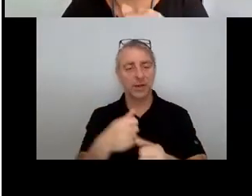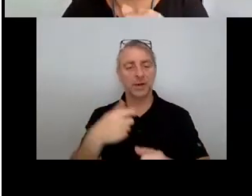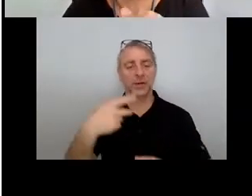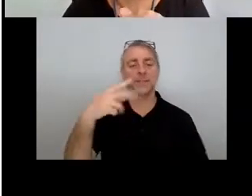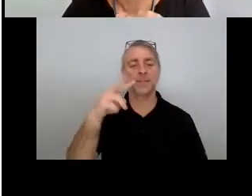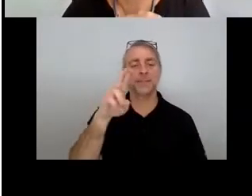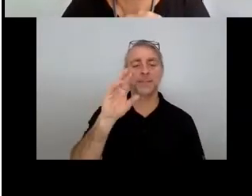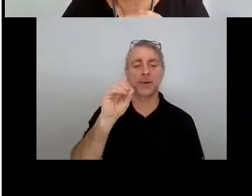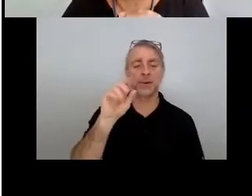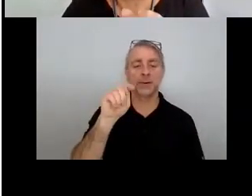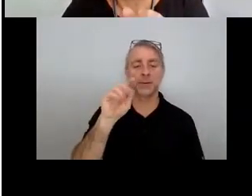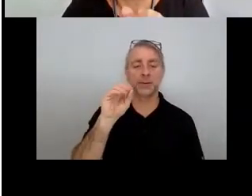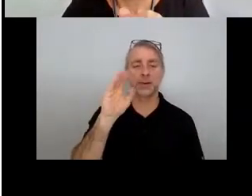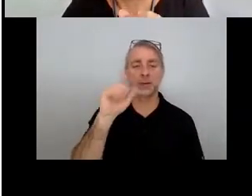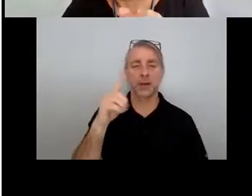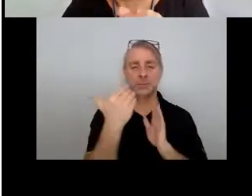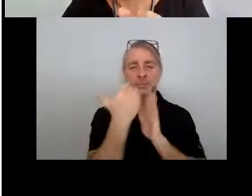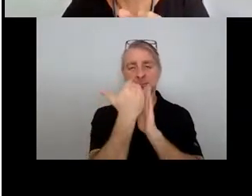Science Framework.